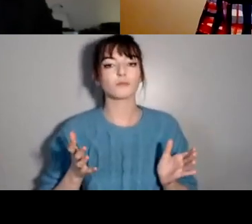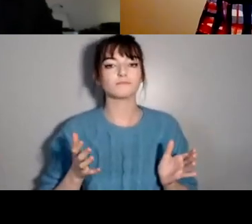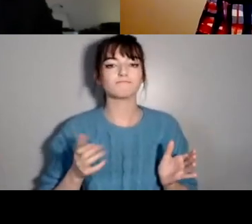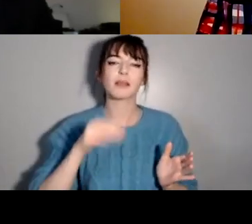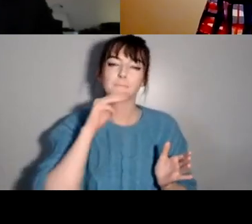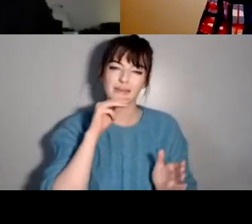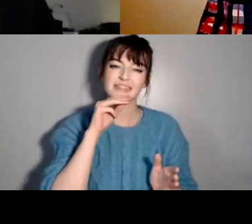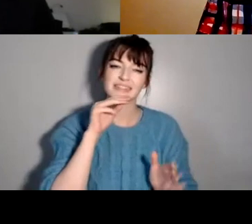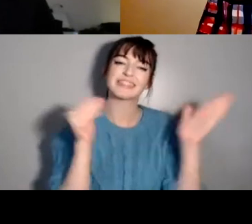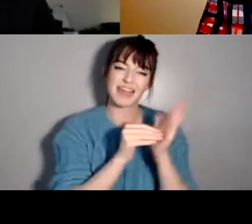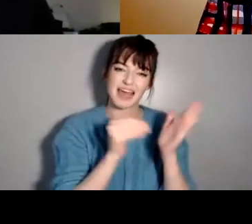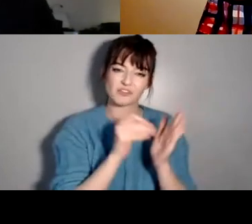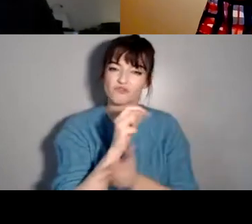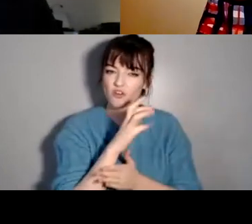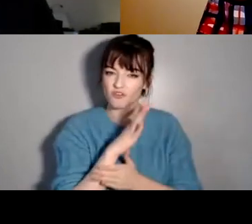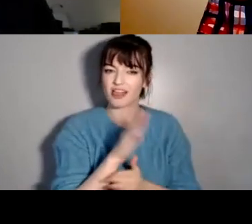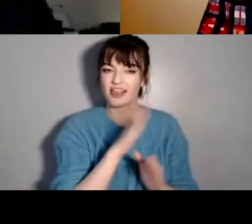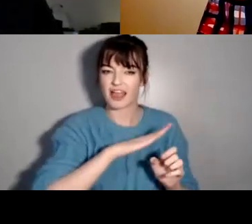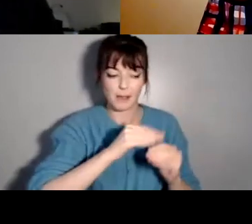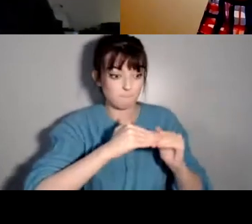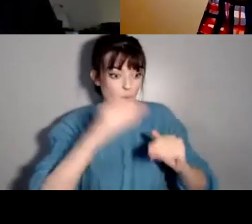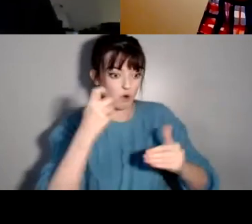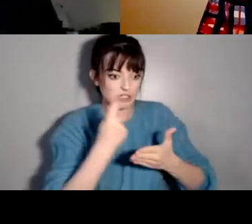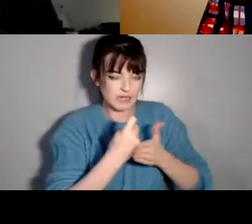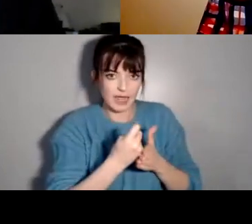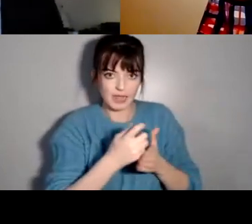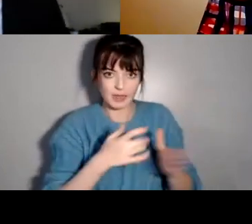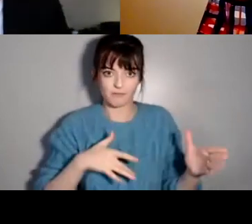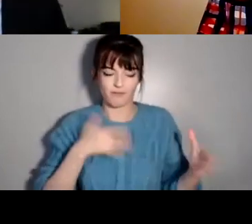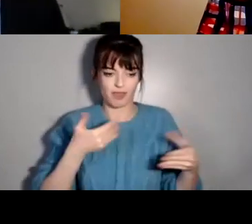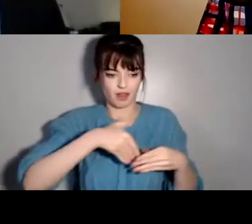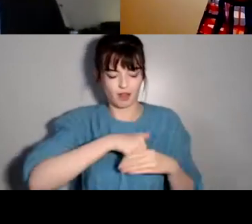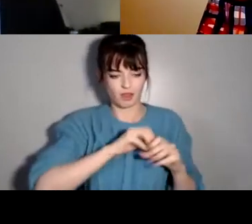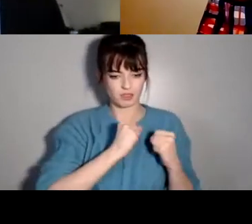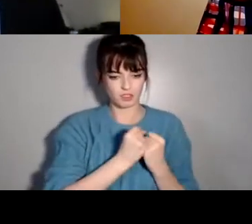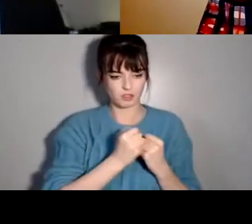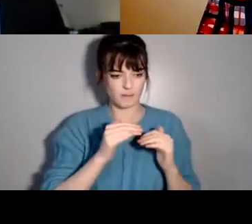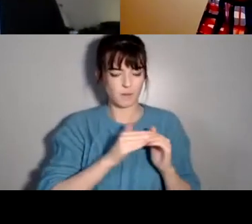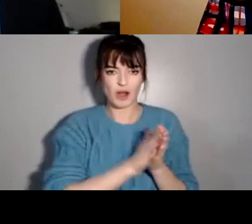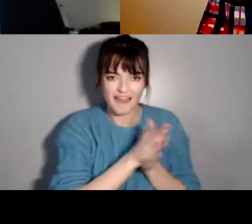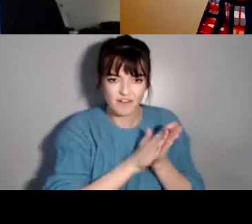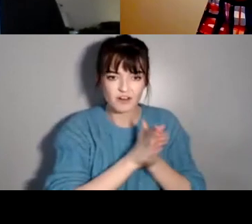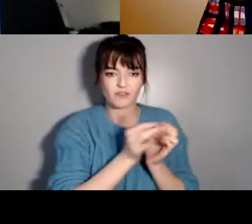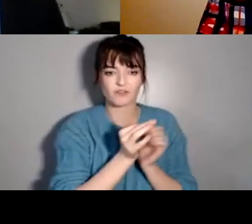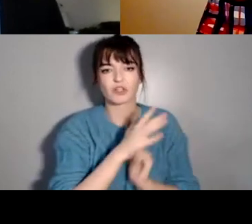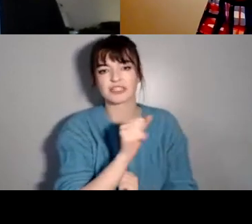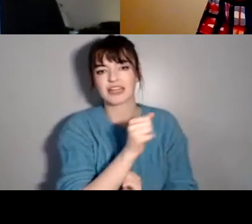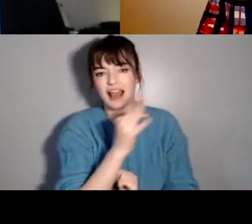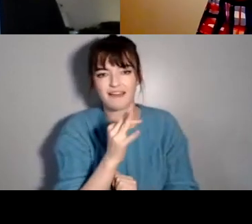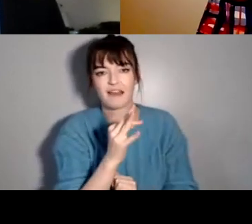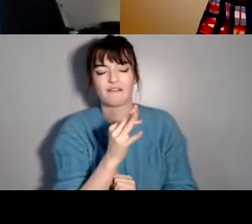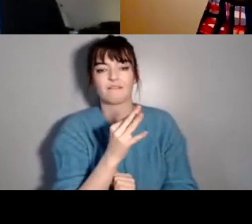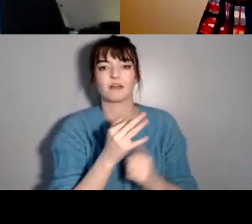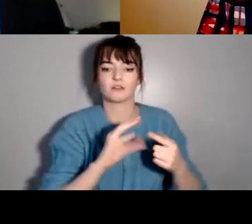more difficult for it. It takes much more time and effort on the part of staff